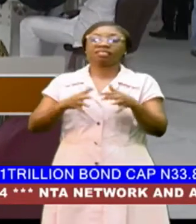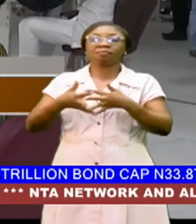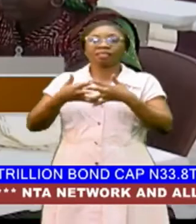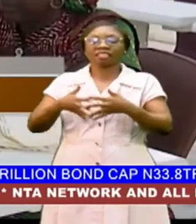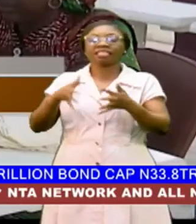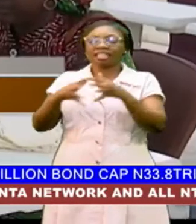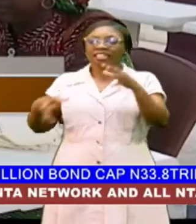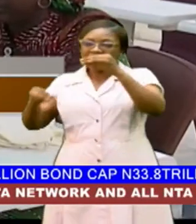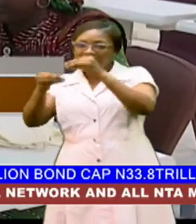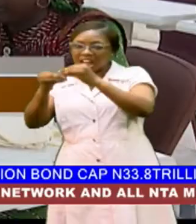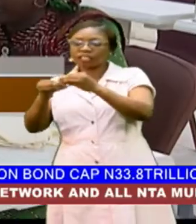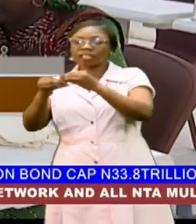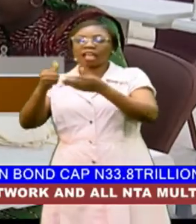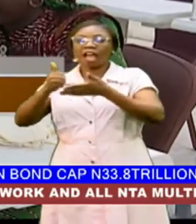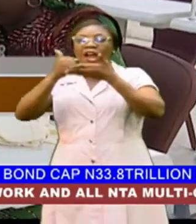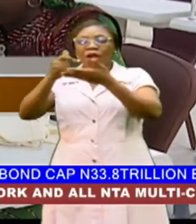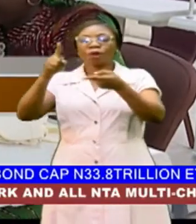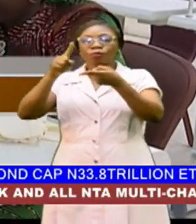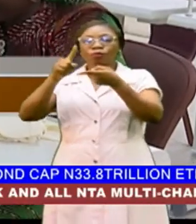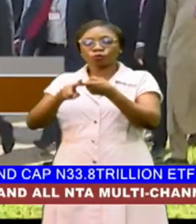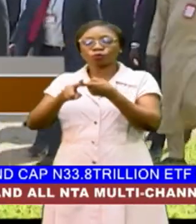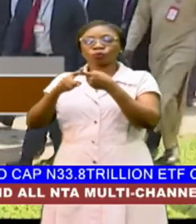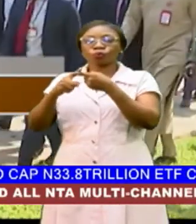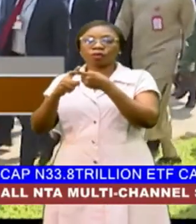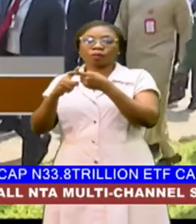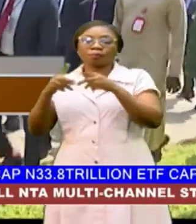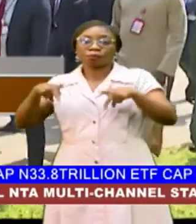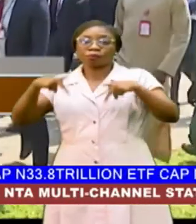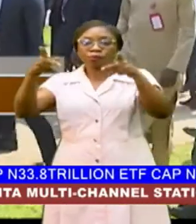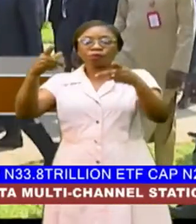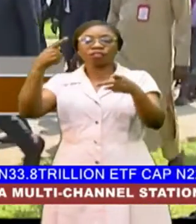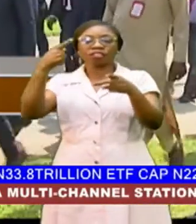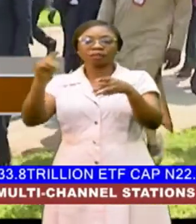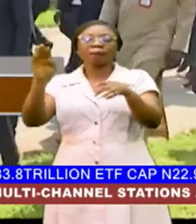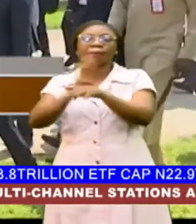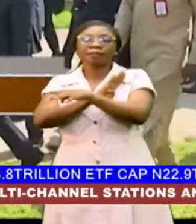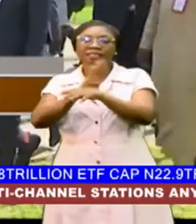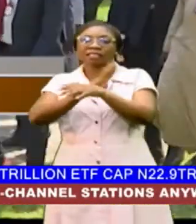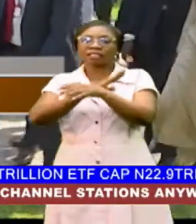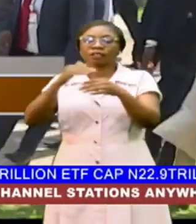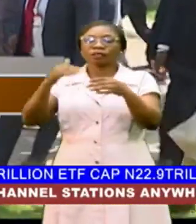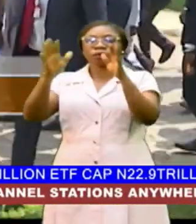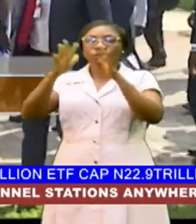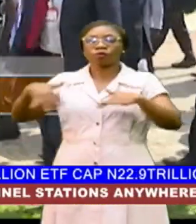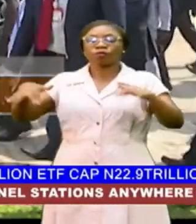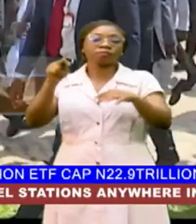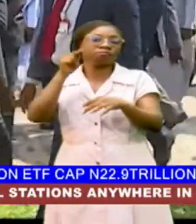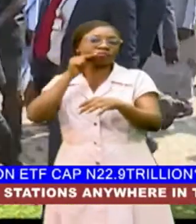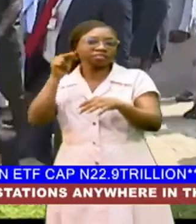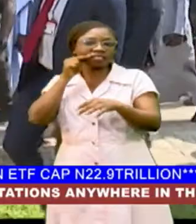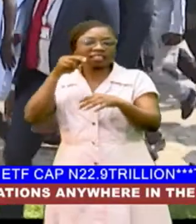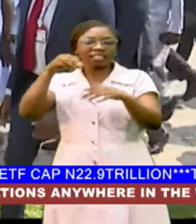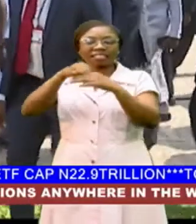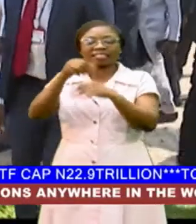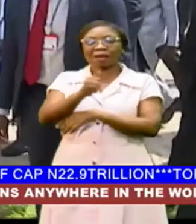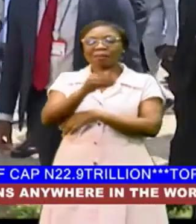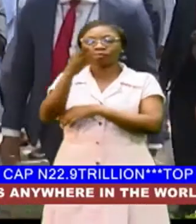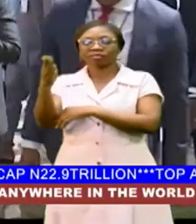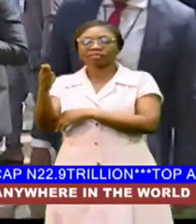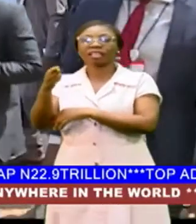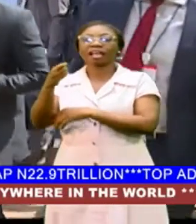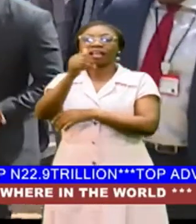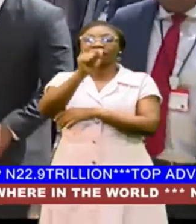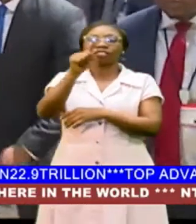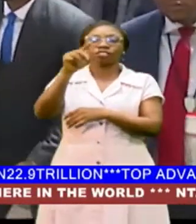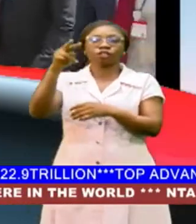inauguration aimed to help the growing competitive enterprises across the nation. In Abuja, Abraham Jibrila,